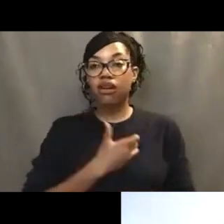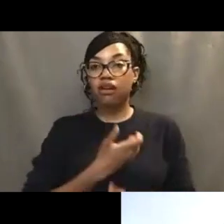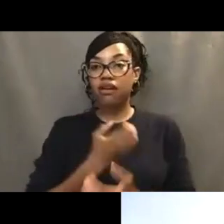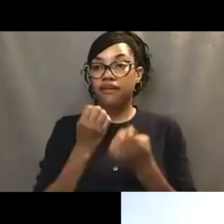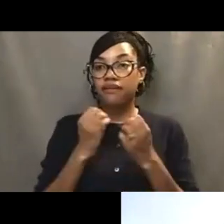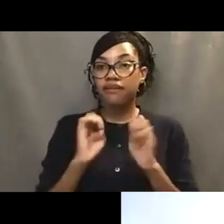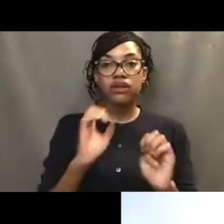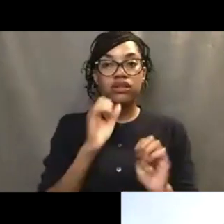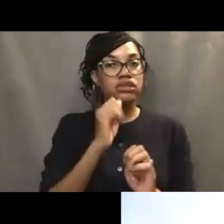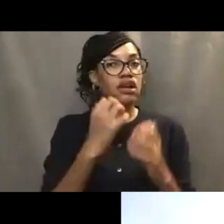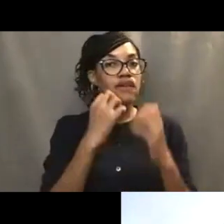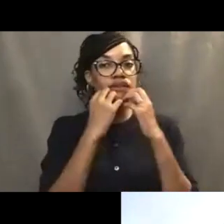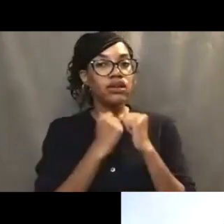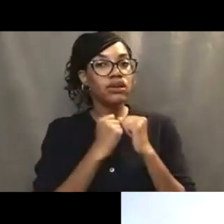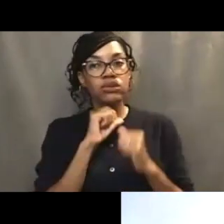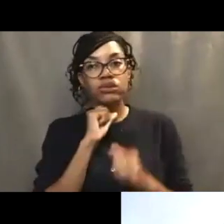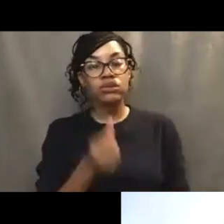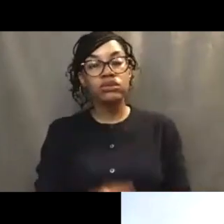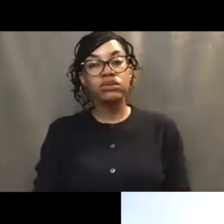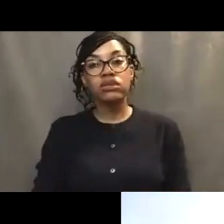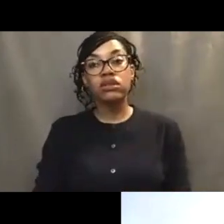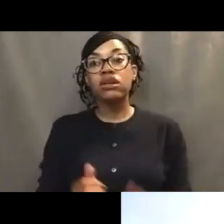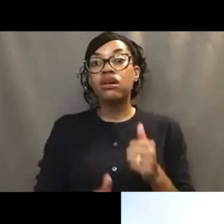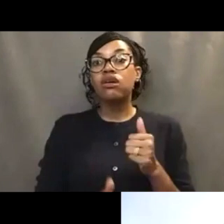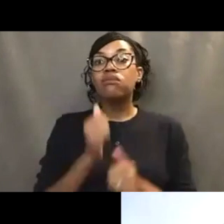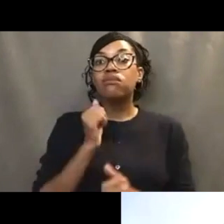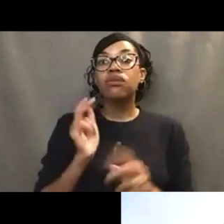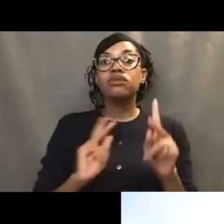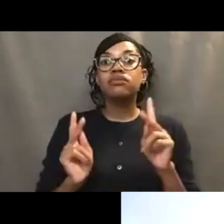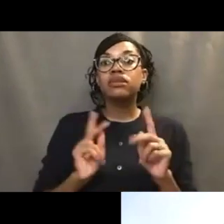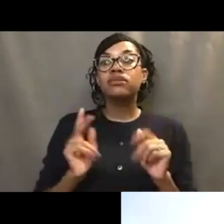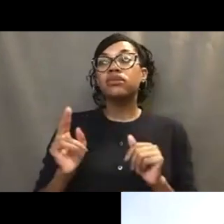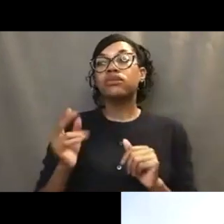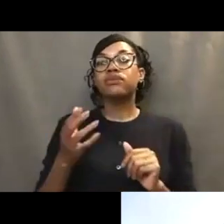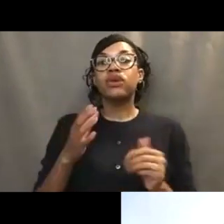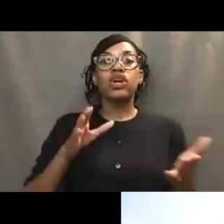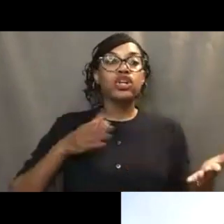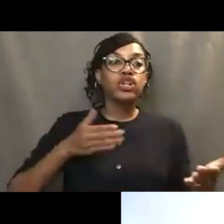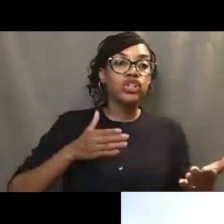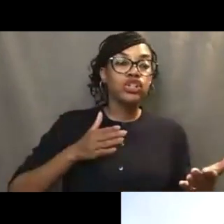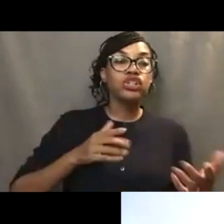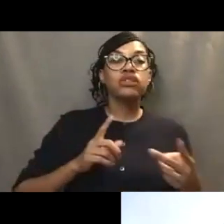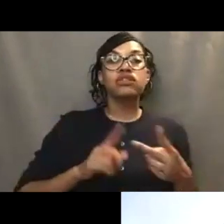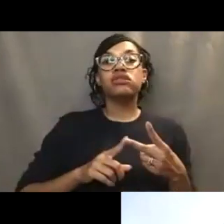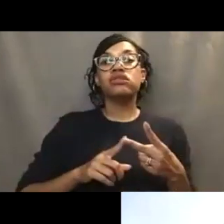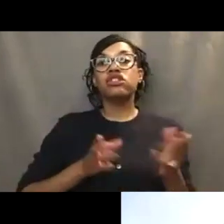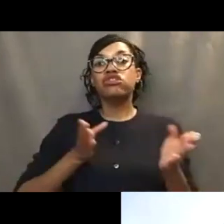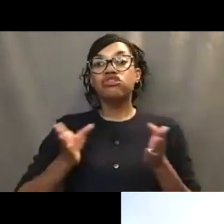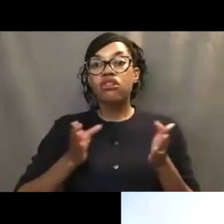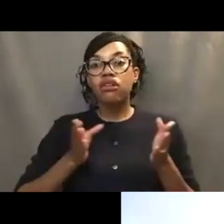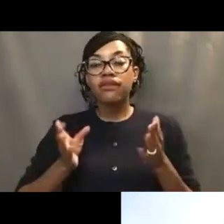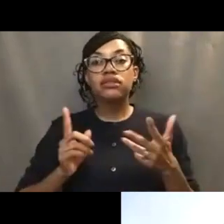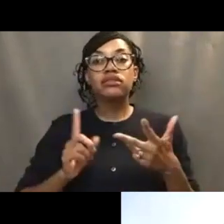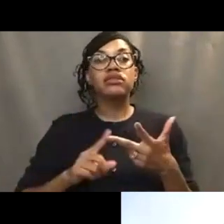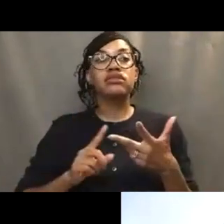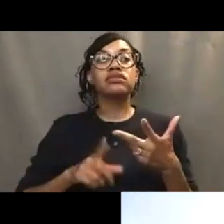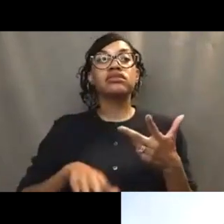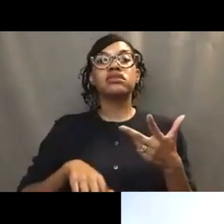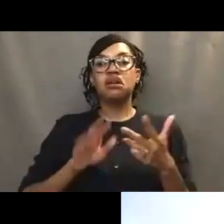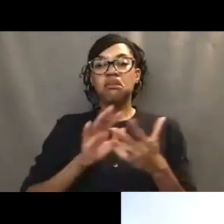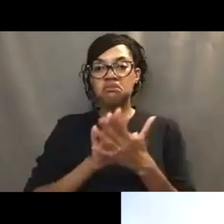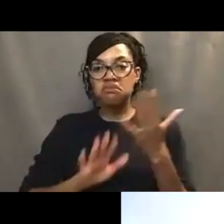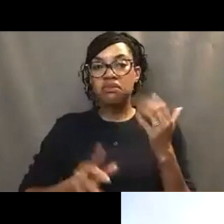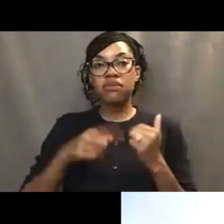the workers who are like building service helpers and cooks and paraprofessionals are people of color. And